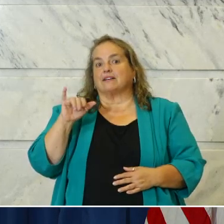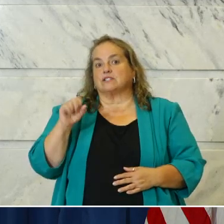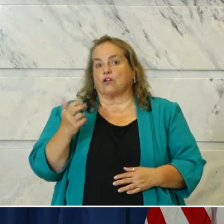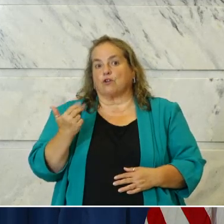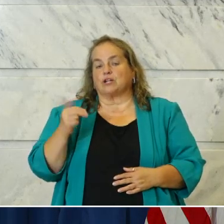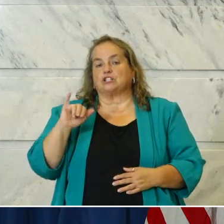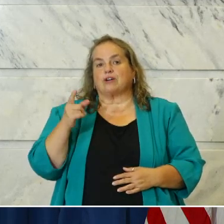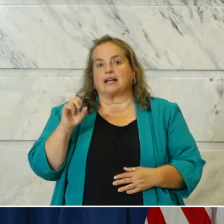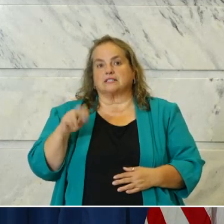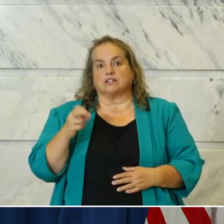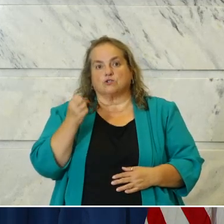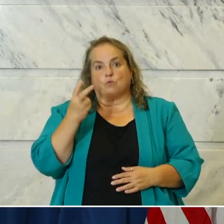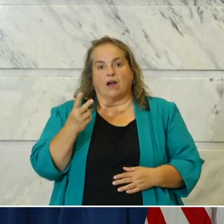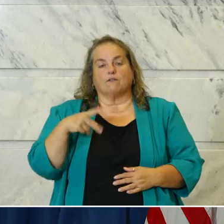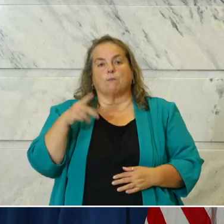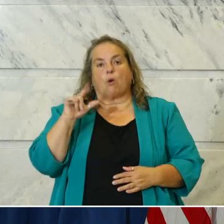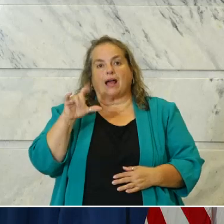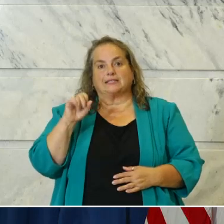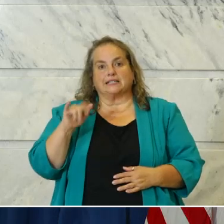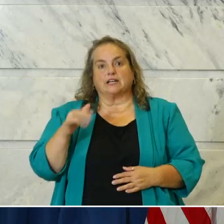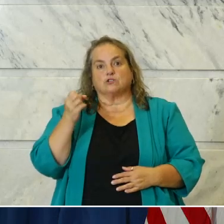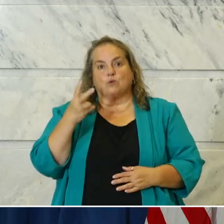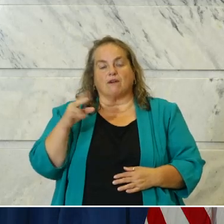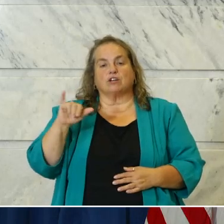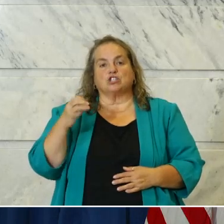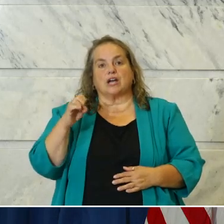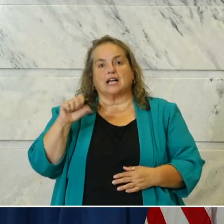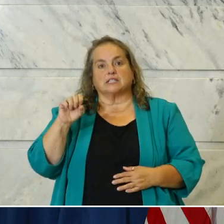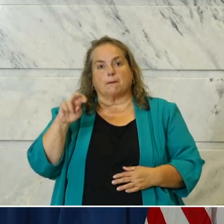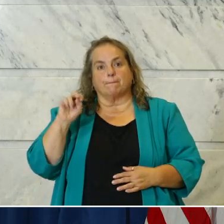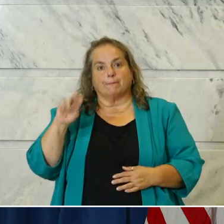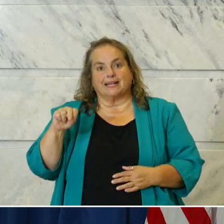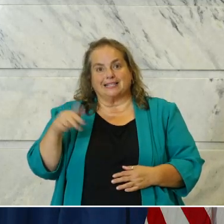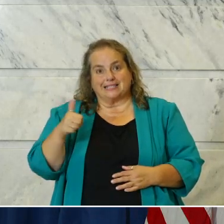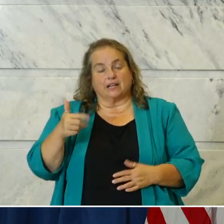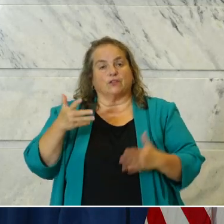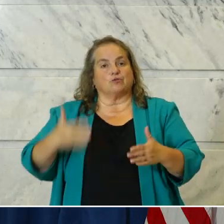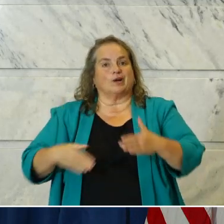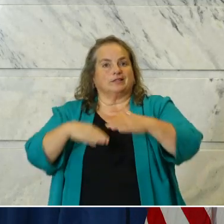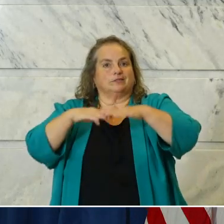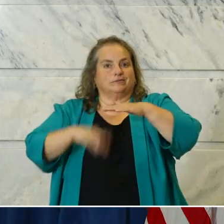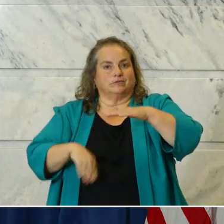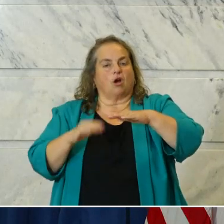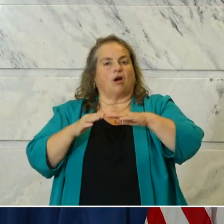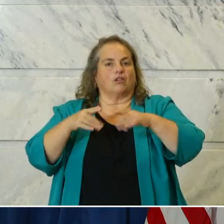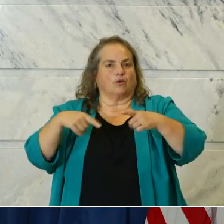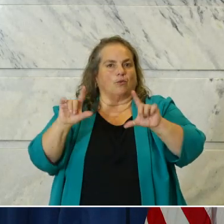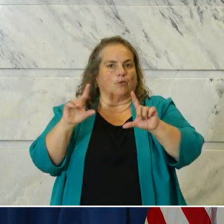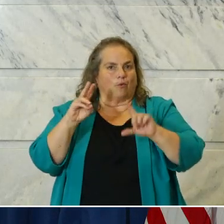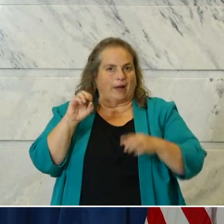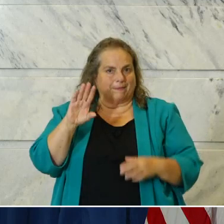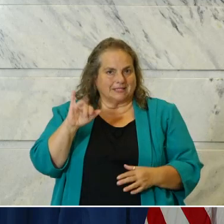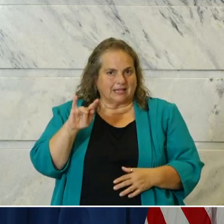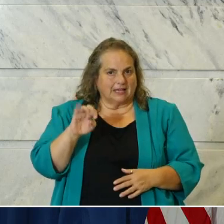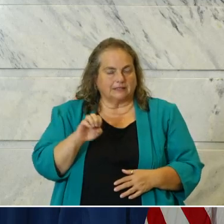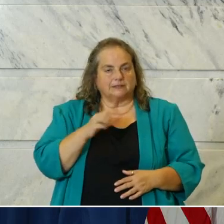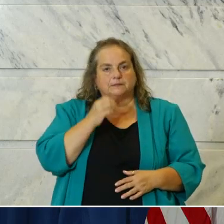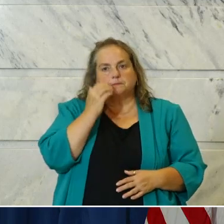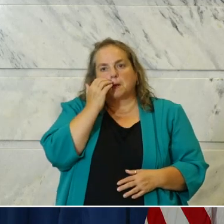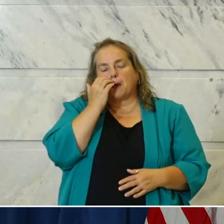13, Jackson 12, Pulaski 12, Jessamine 10, and the rest will be on the website.